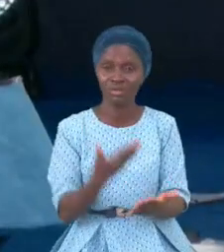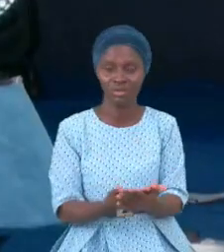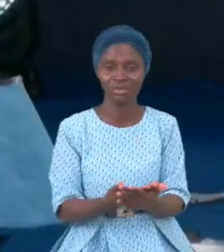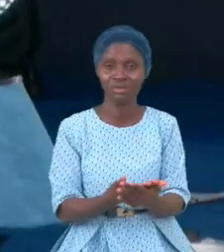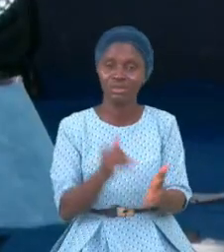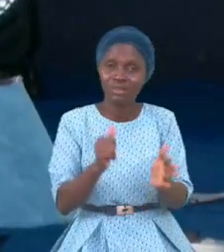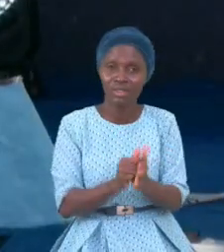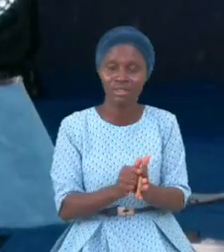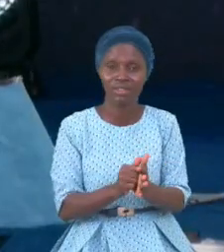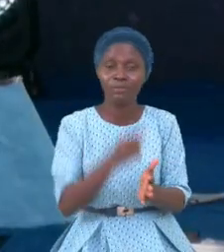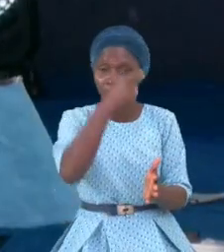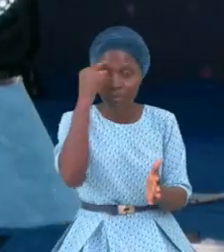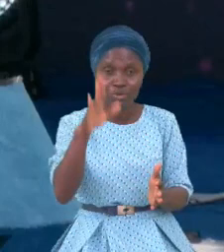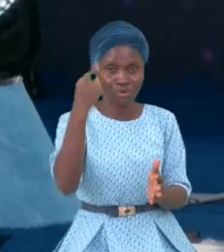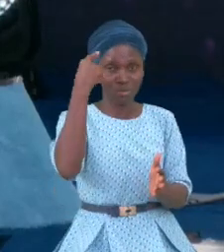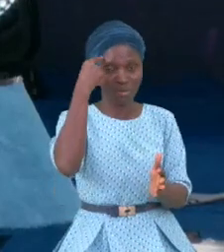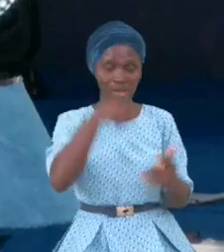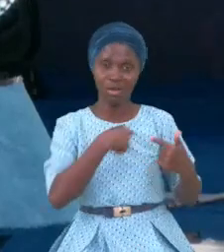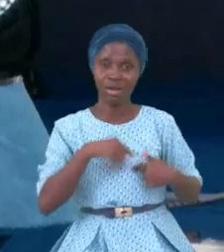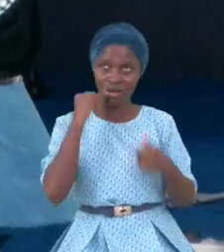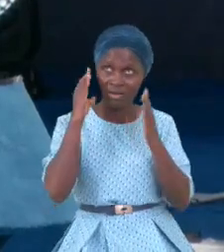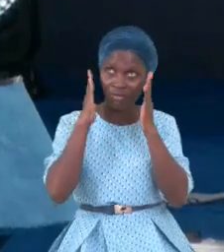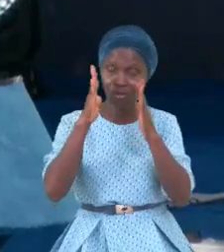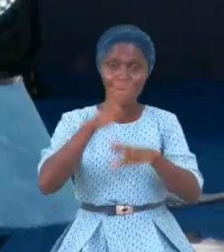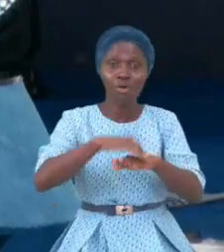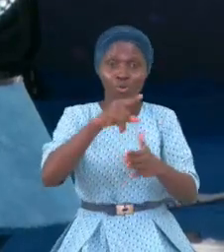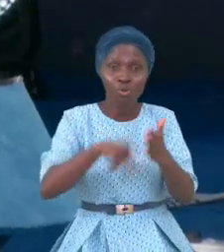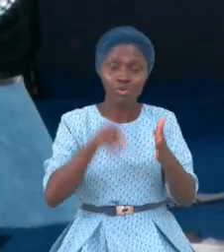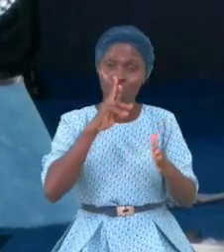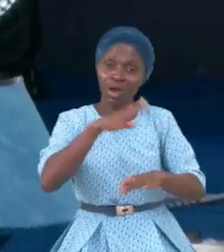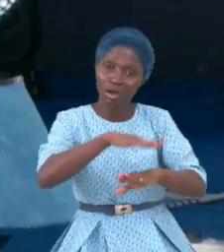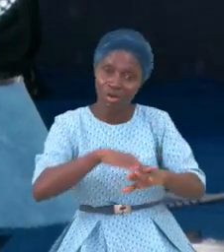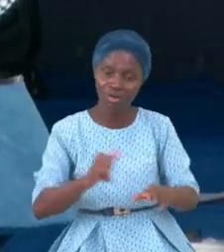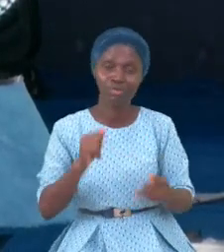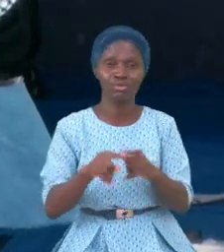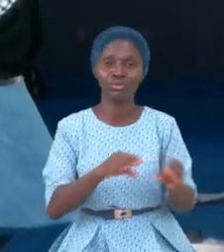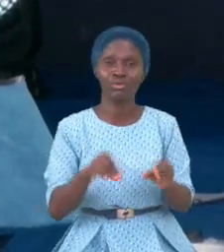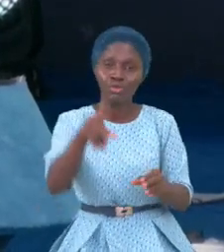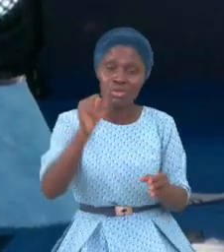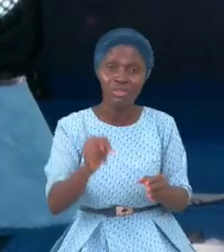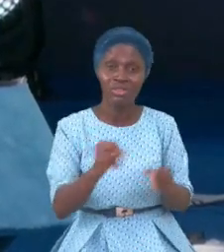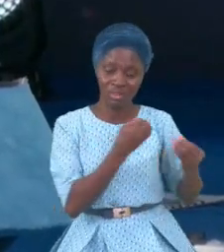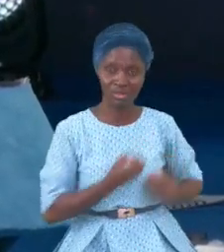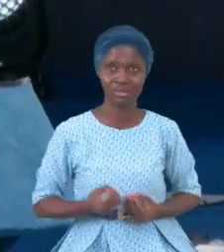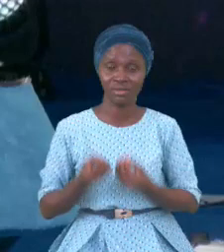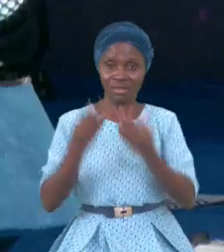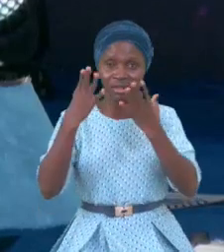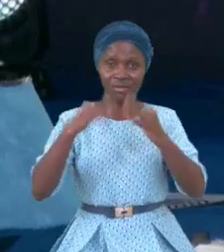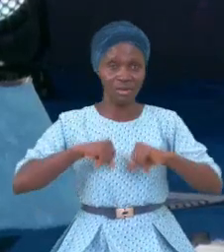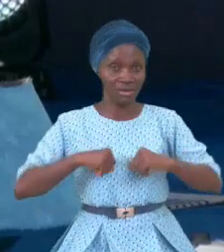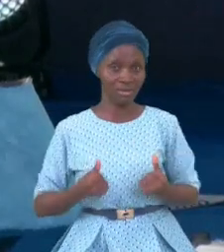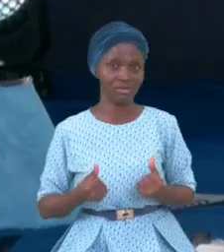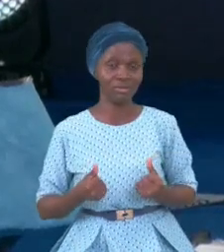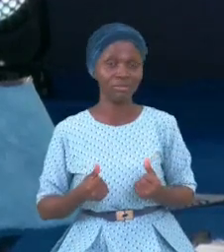is focused on what you are called to do. You need sacrifice if you're going to fulfill your calling. The calling as an evangelist, you